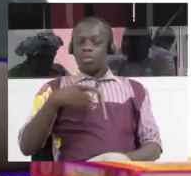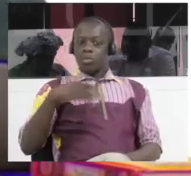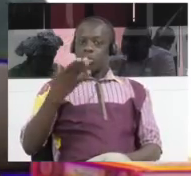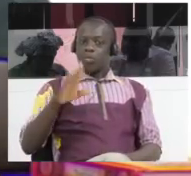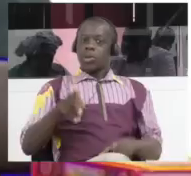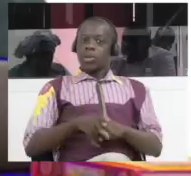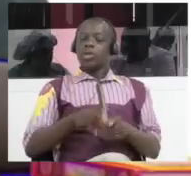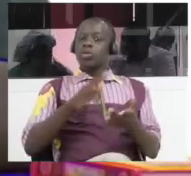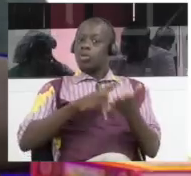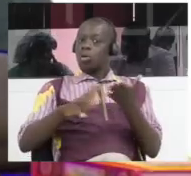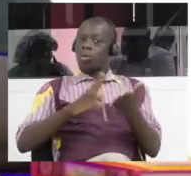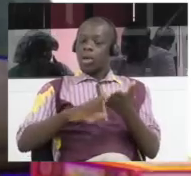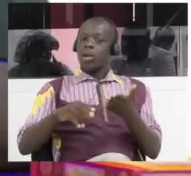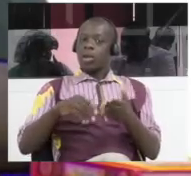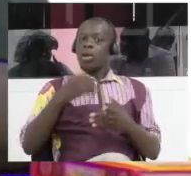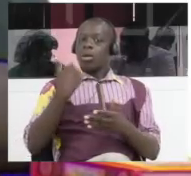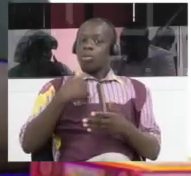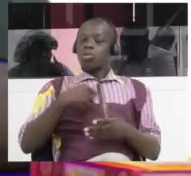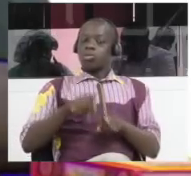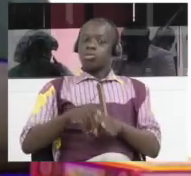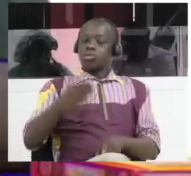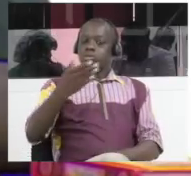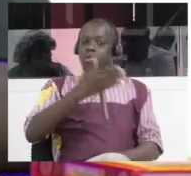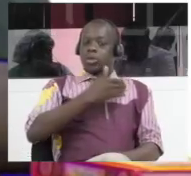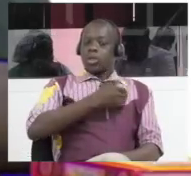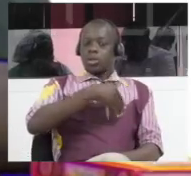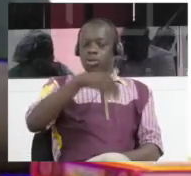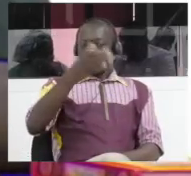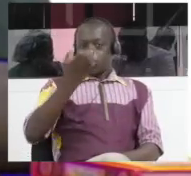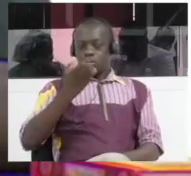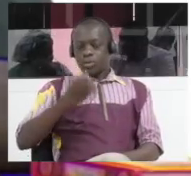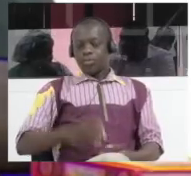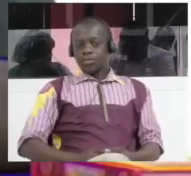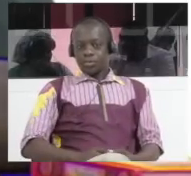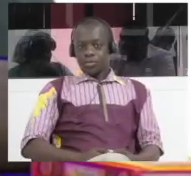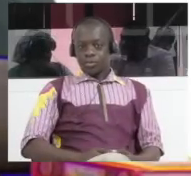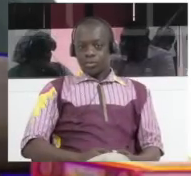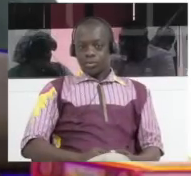been the regular ones who are going and coming, but not any military checkpoint also.